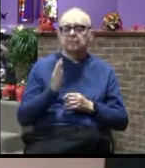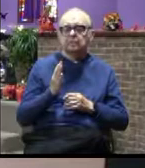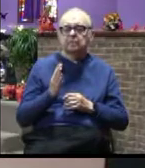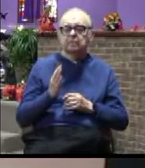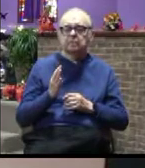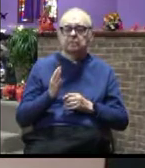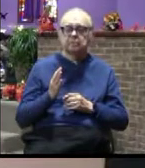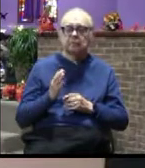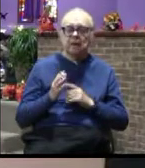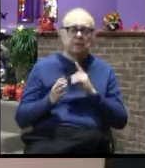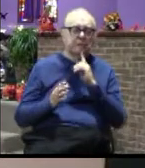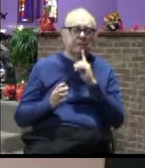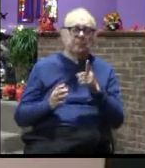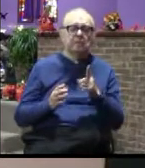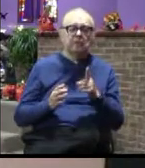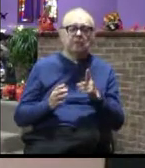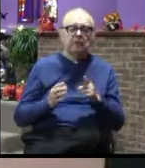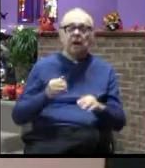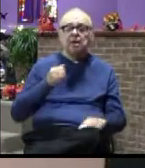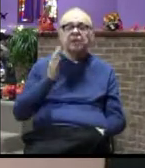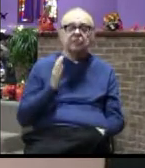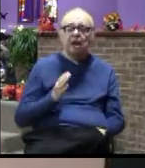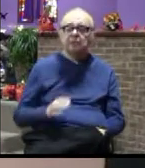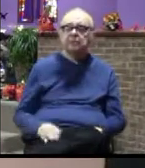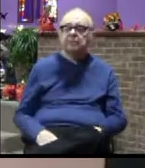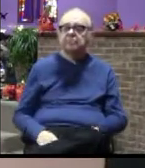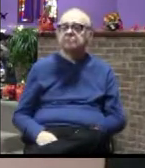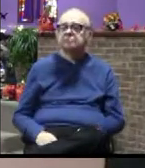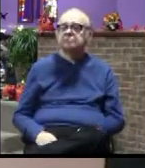God is God